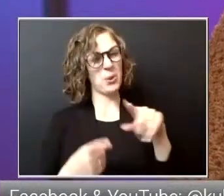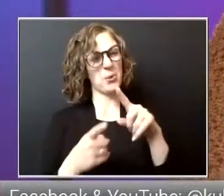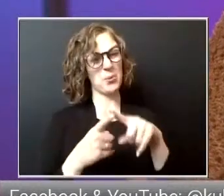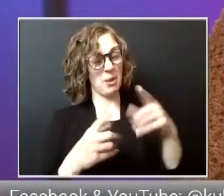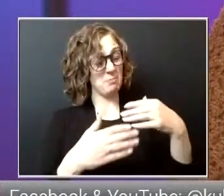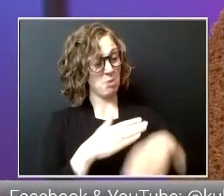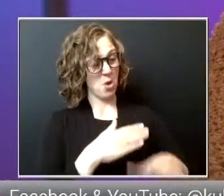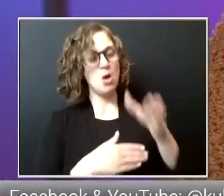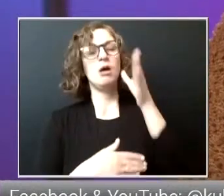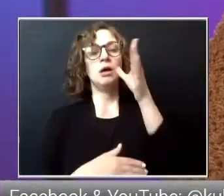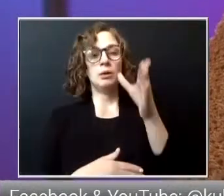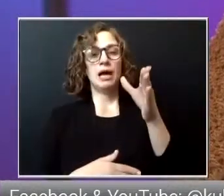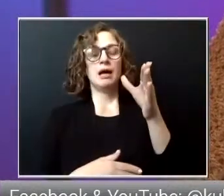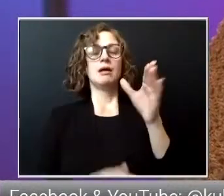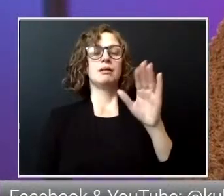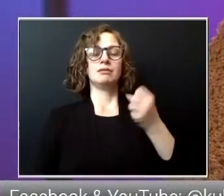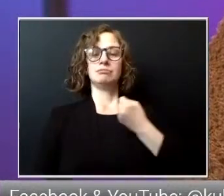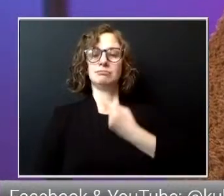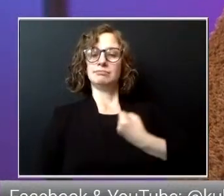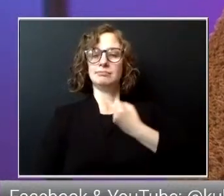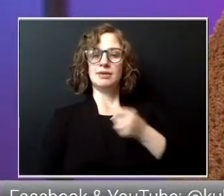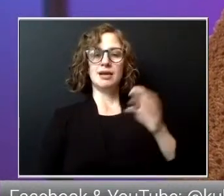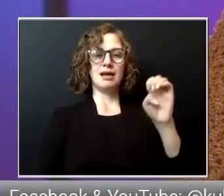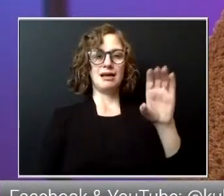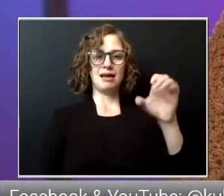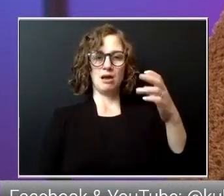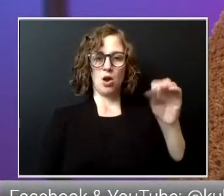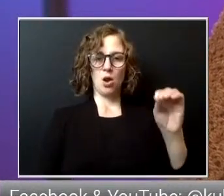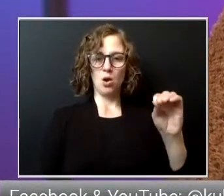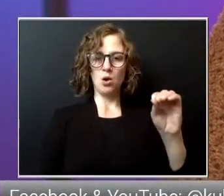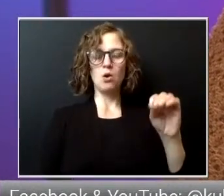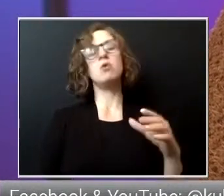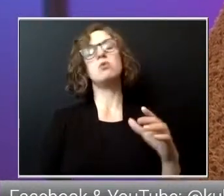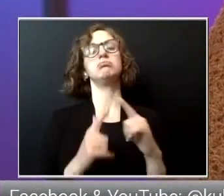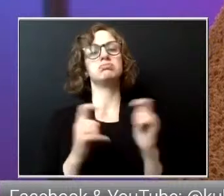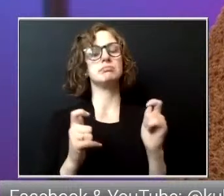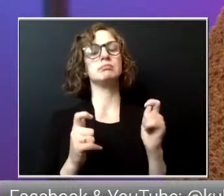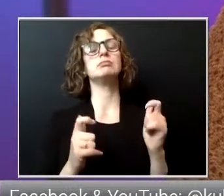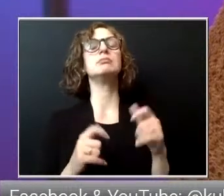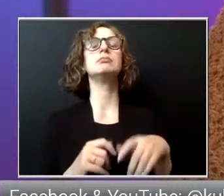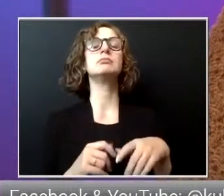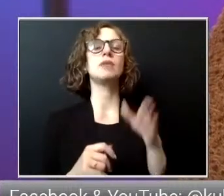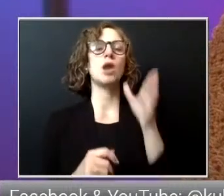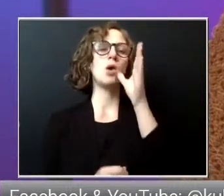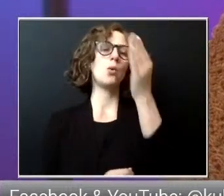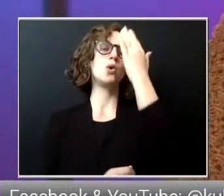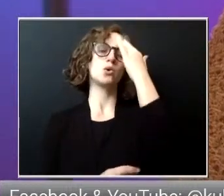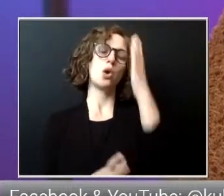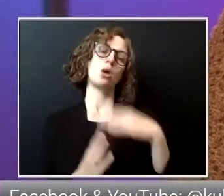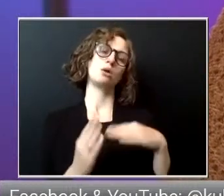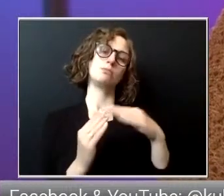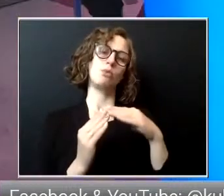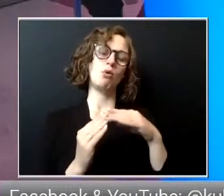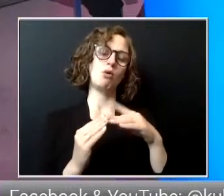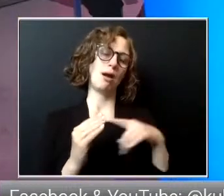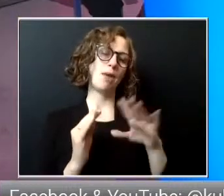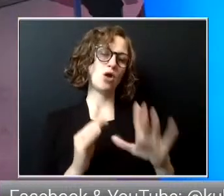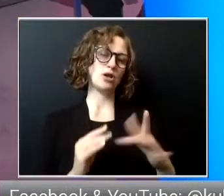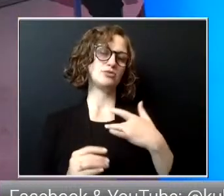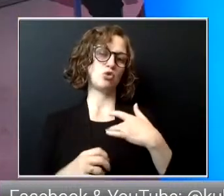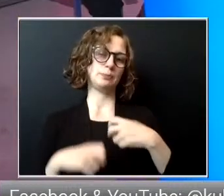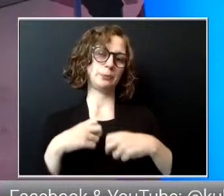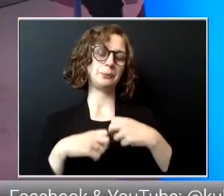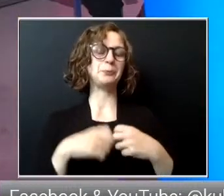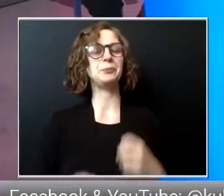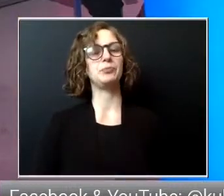the echoes and things like that to where we'll know more about his heart condition. So boy, that's